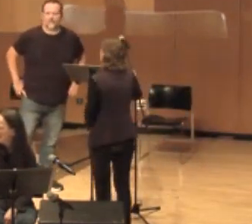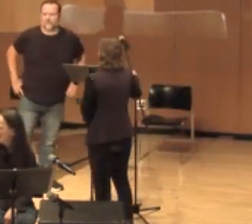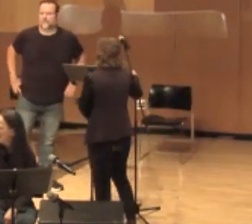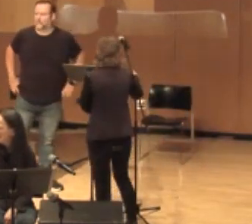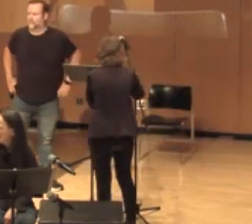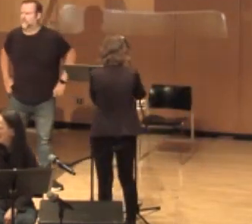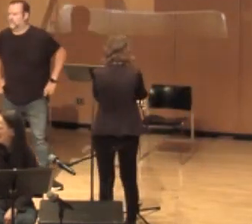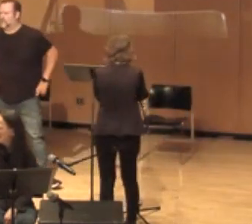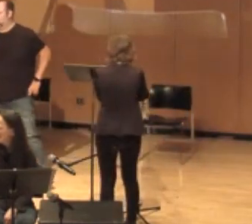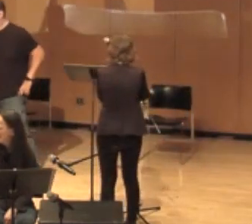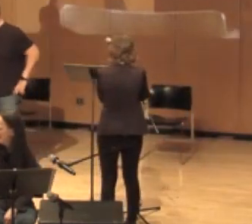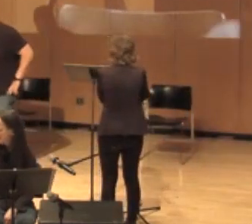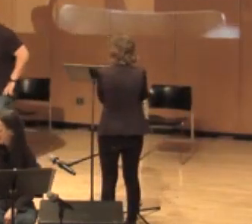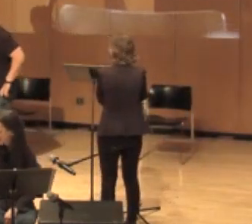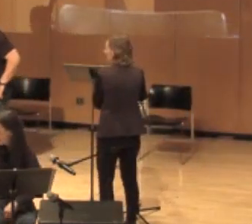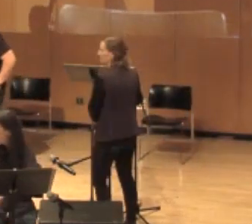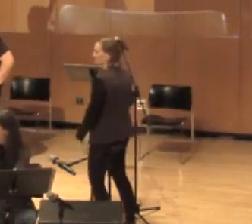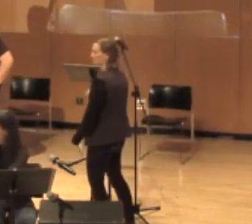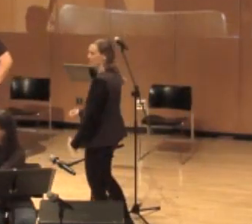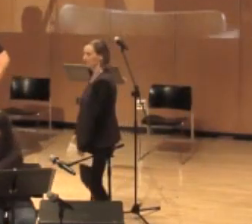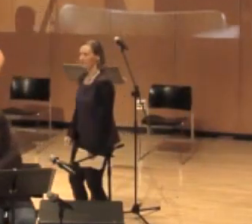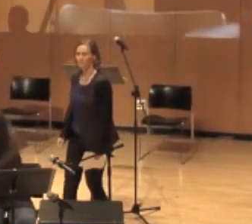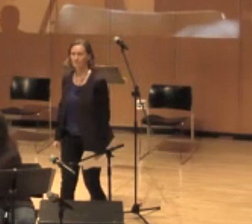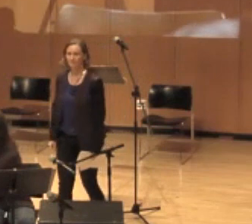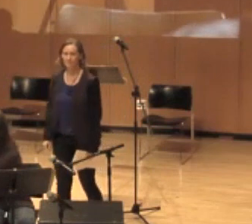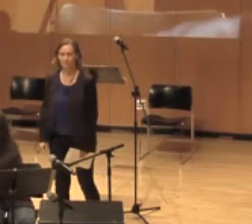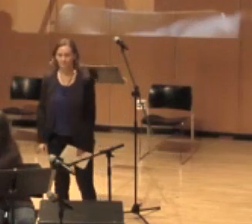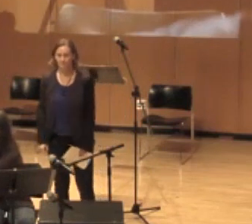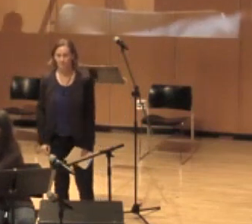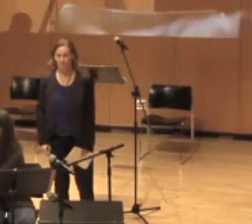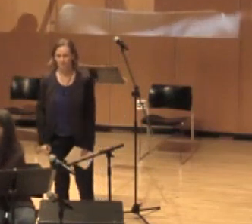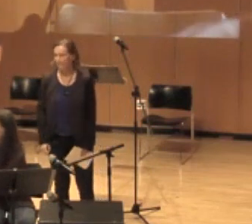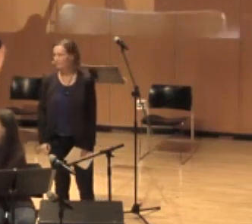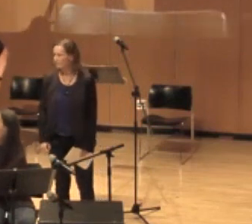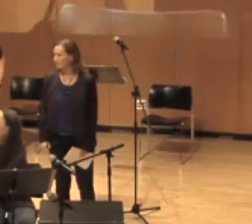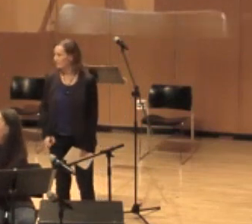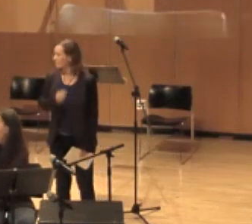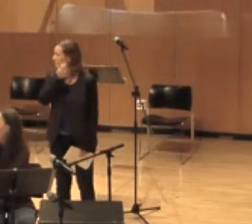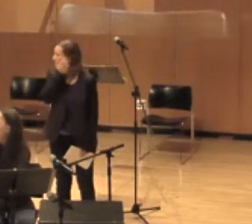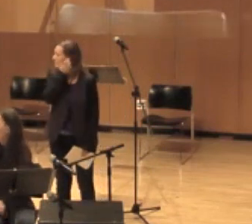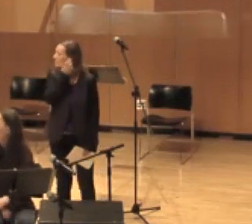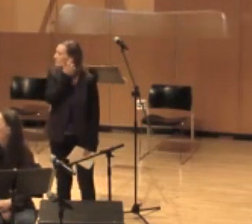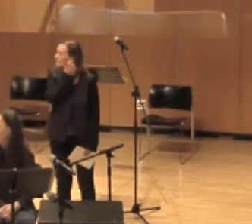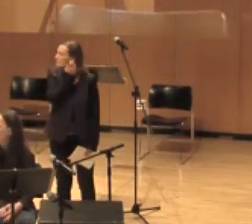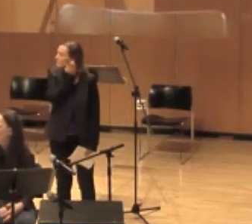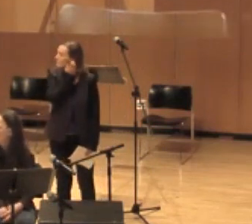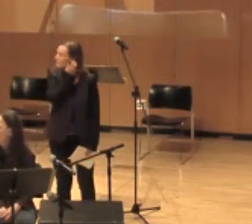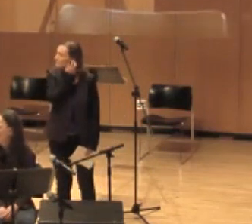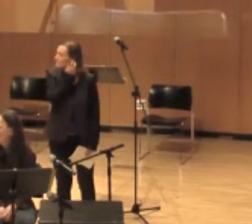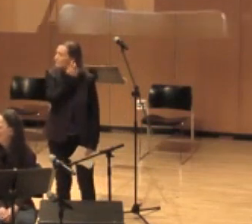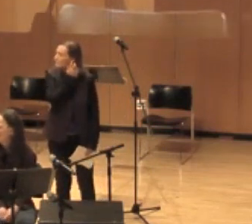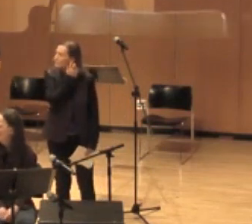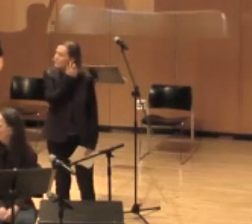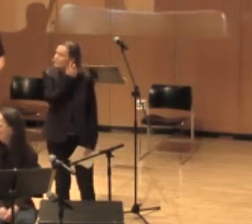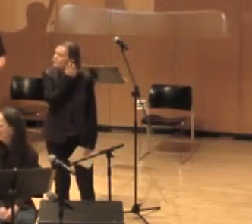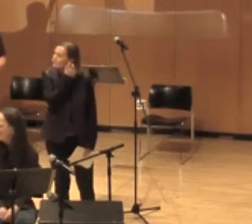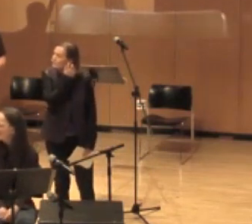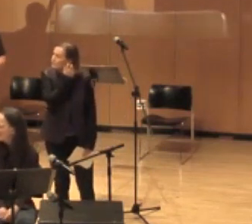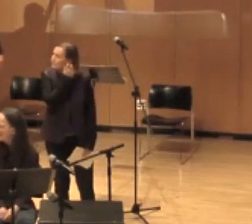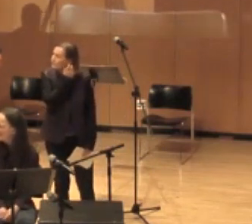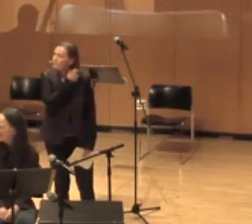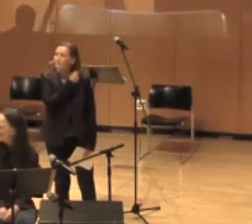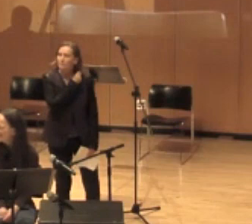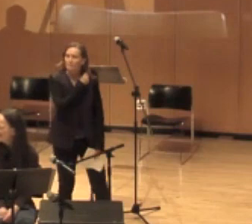stage turn it on testing testing yeah testing testing good if you're good does it seem